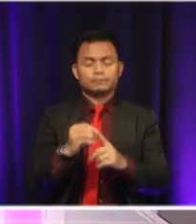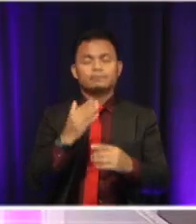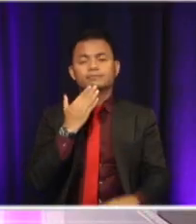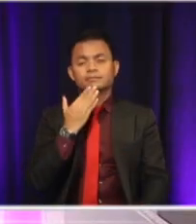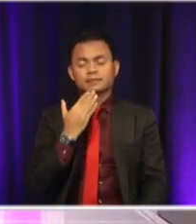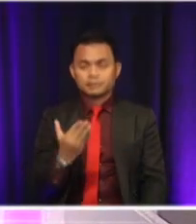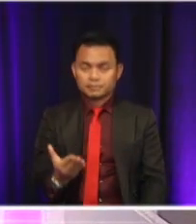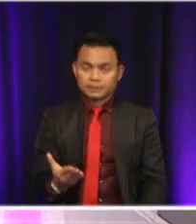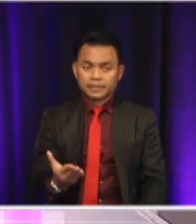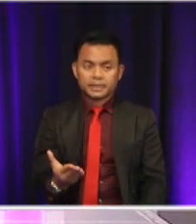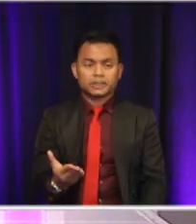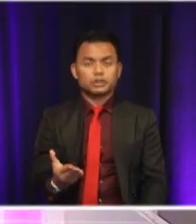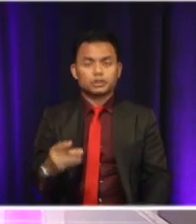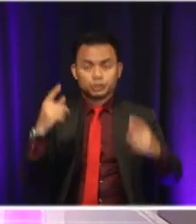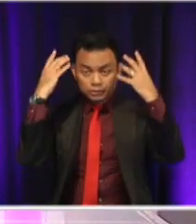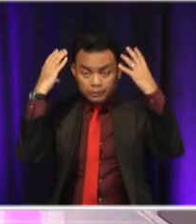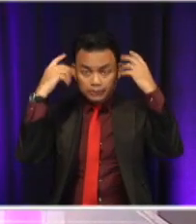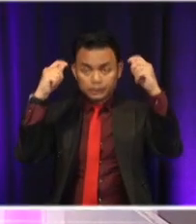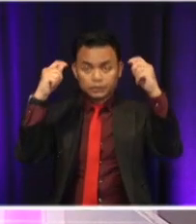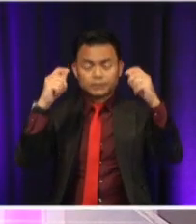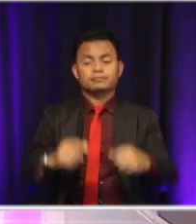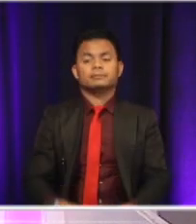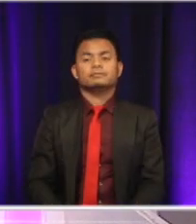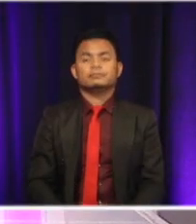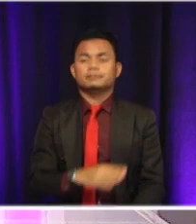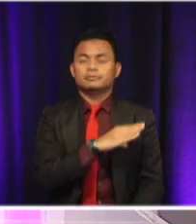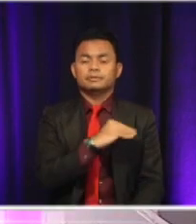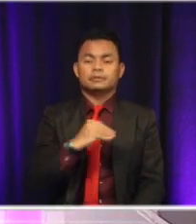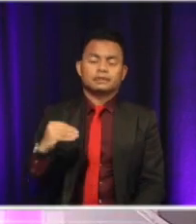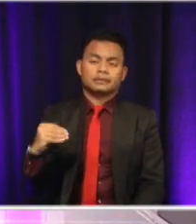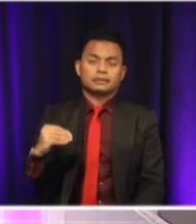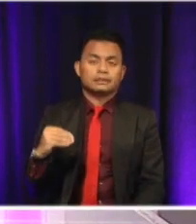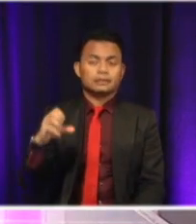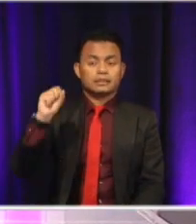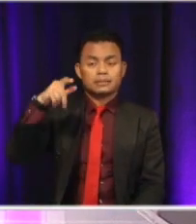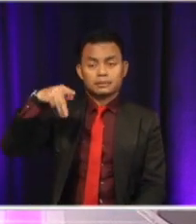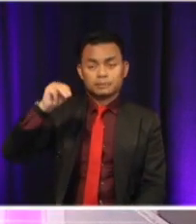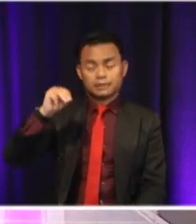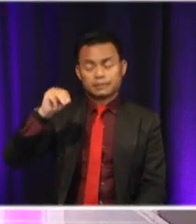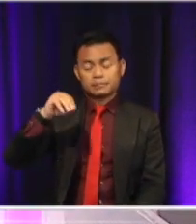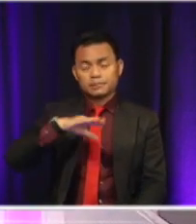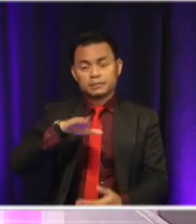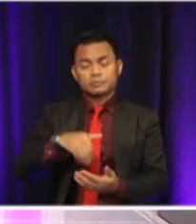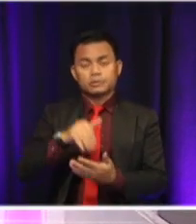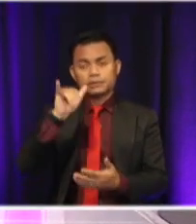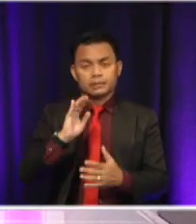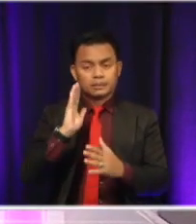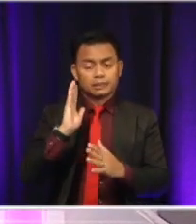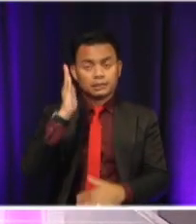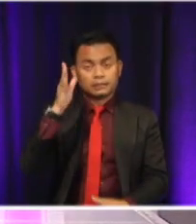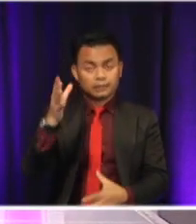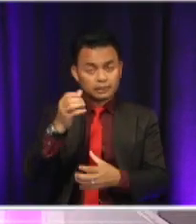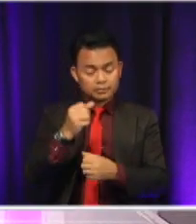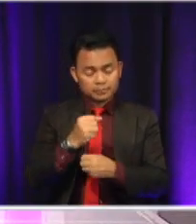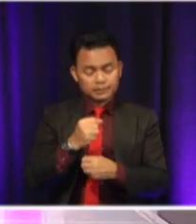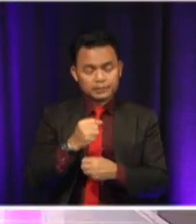Teacher Azima, for sharing tips and tricks for today's class. And for SPM candidates who are going to sit for this paper, I wish you all the best.